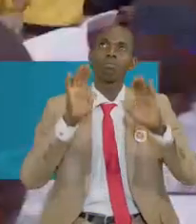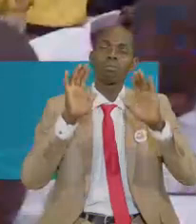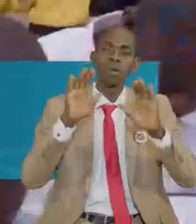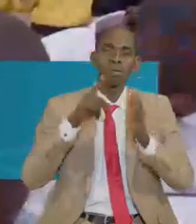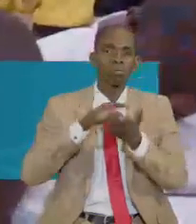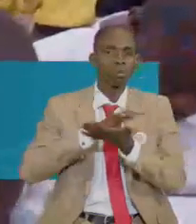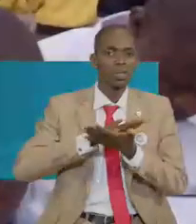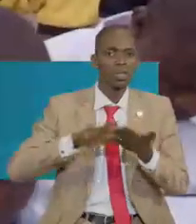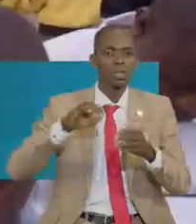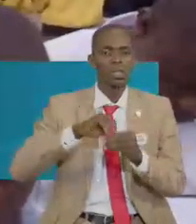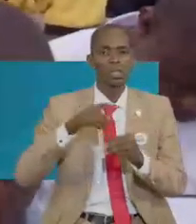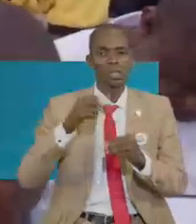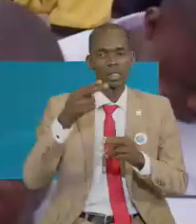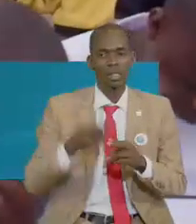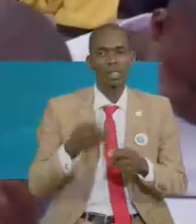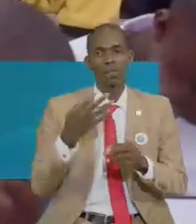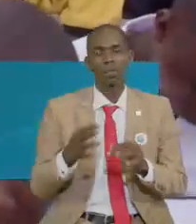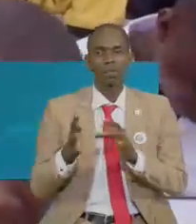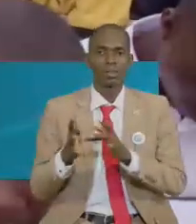the name of Jesus.